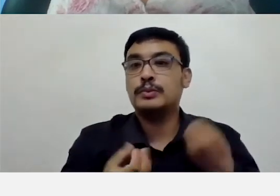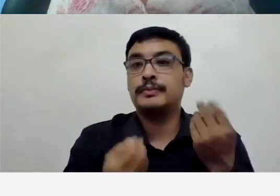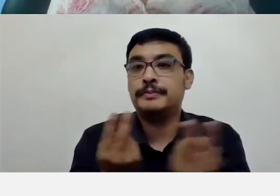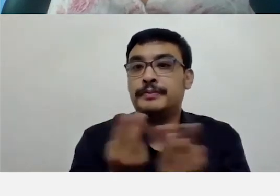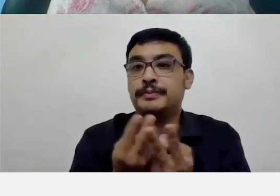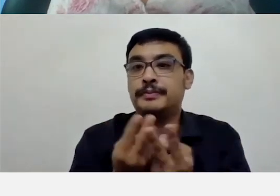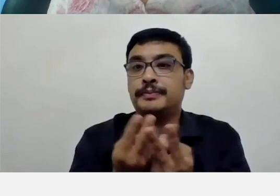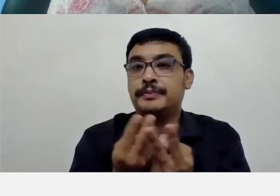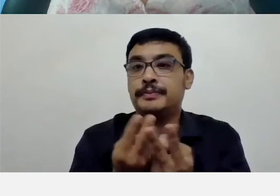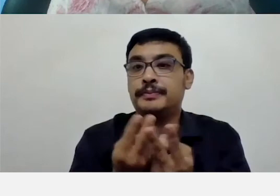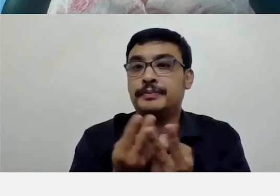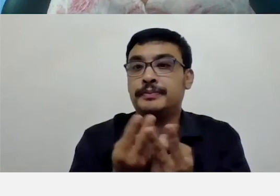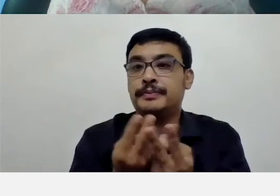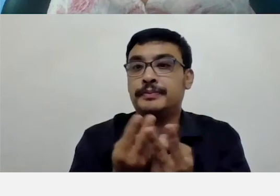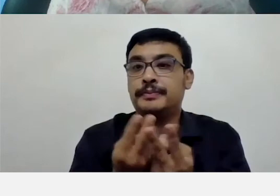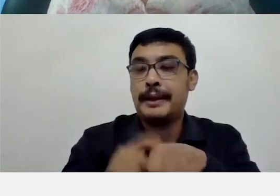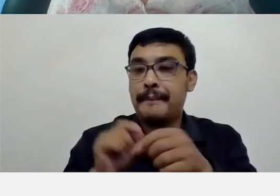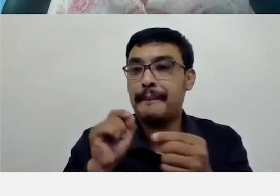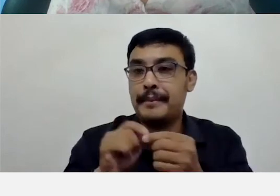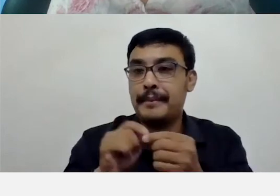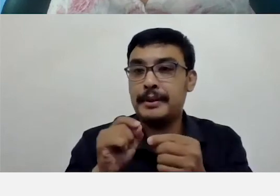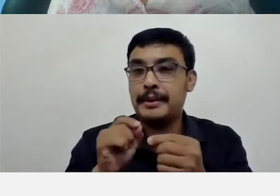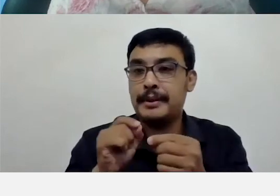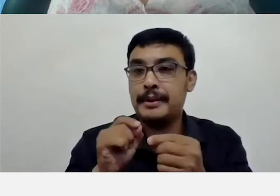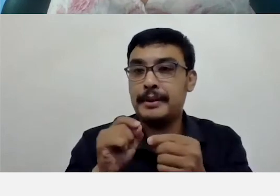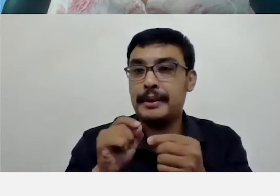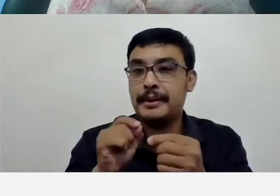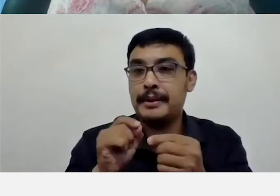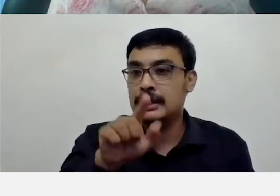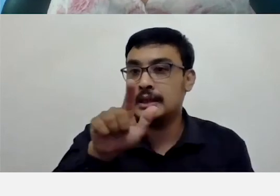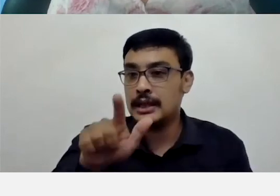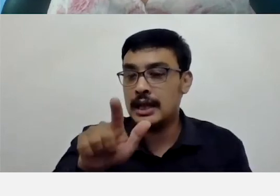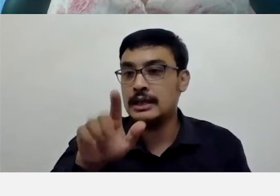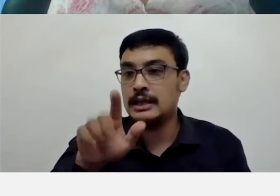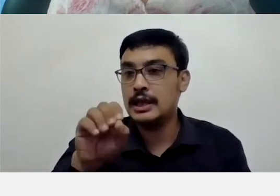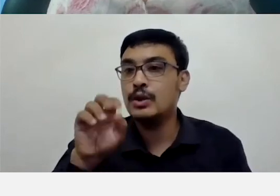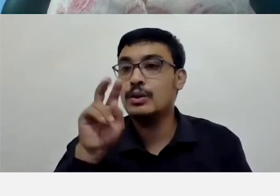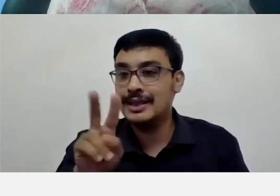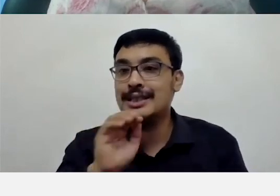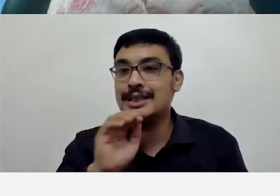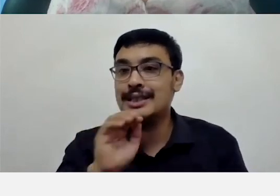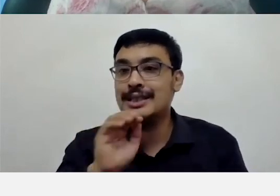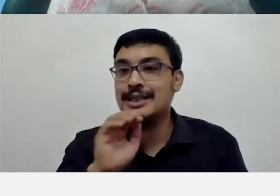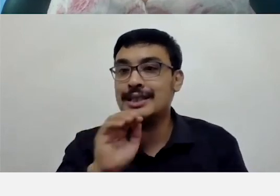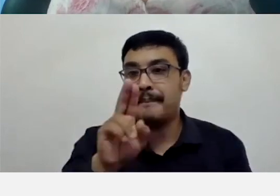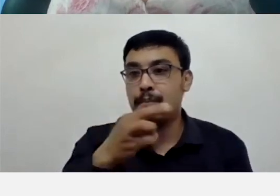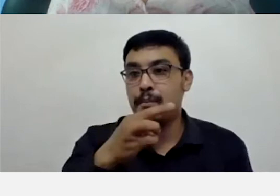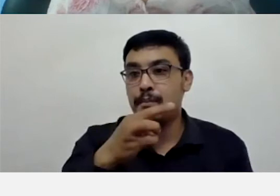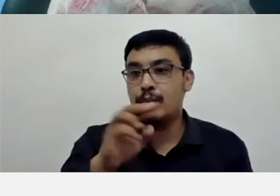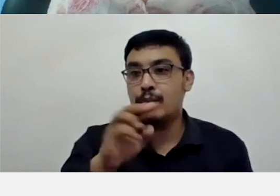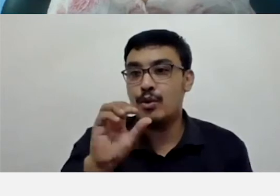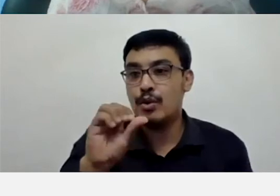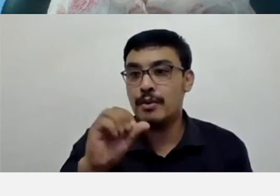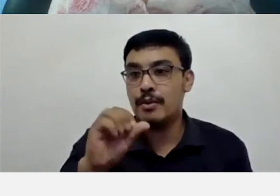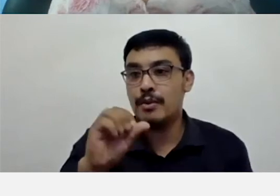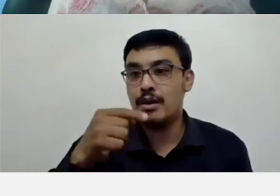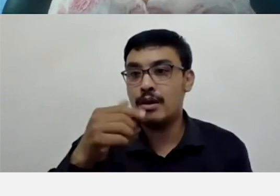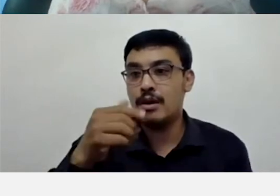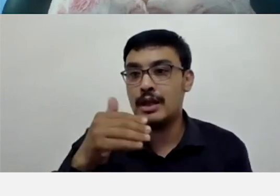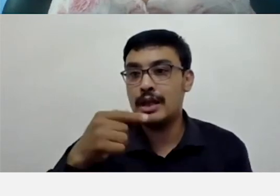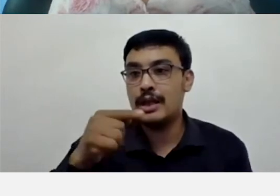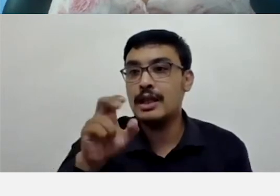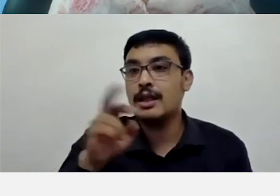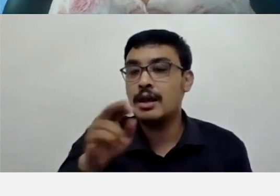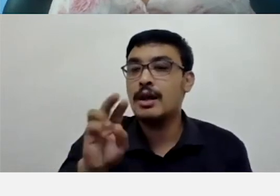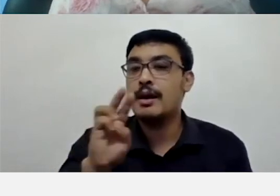century. The exact date is 1702 by the same king Bhupatindra Malla. And it is the